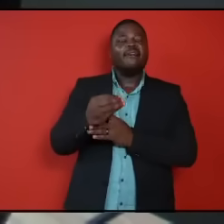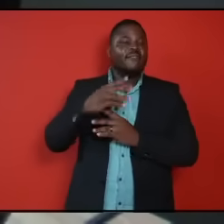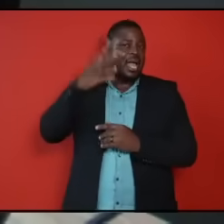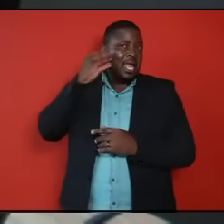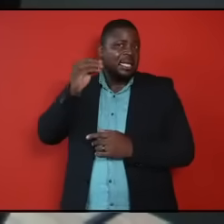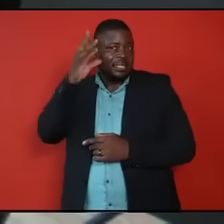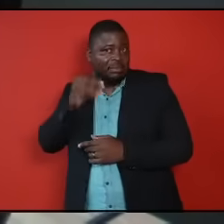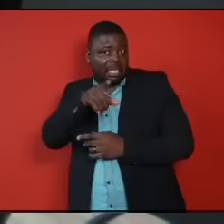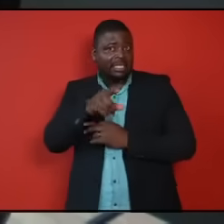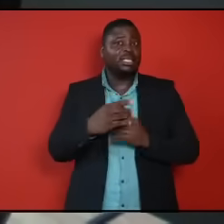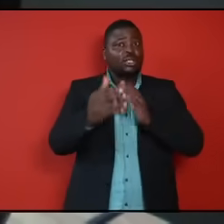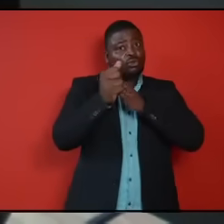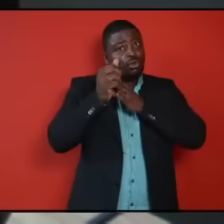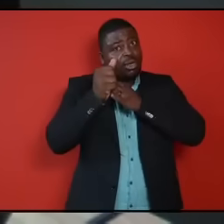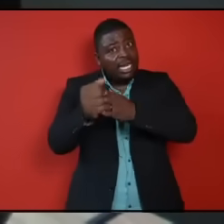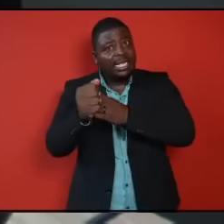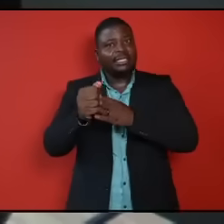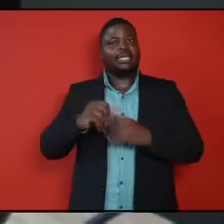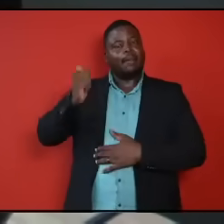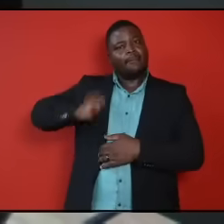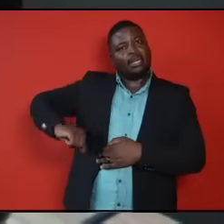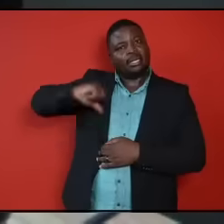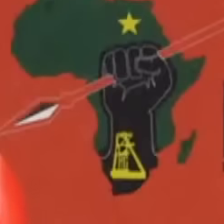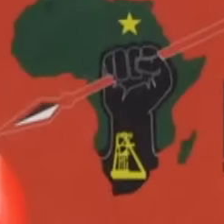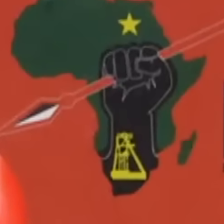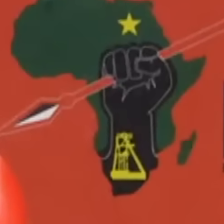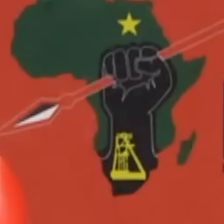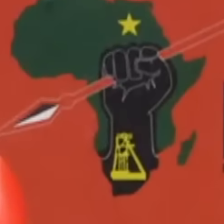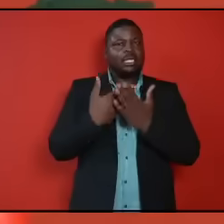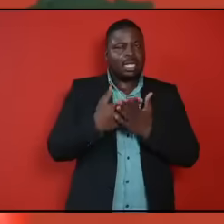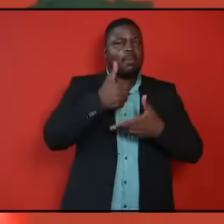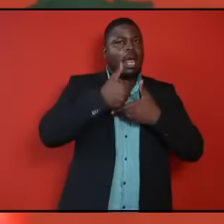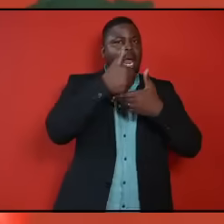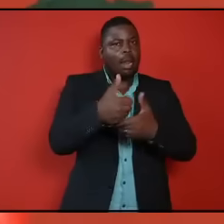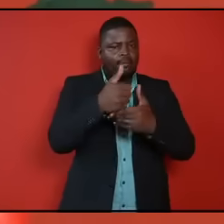municipalities and rescue them from the decline.